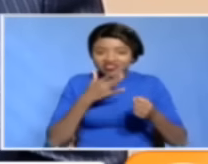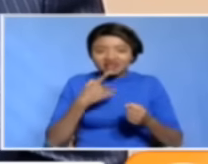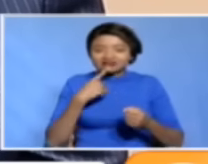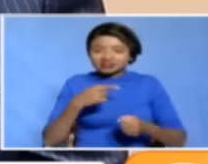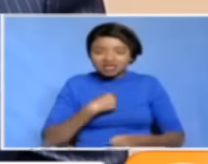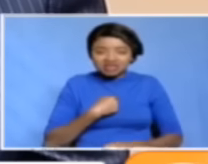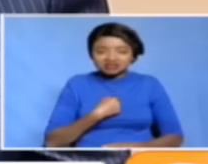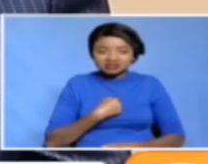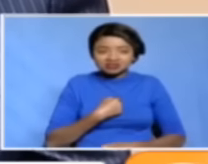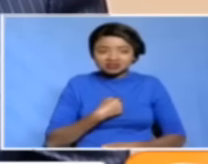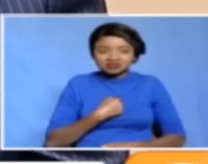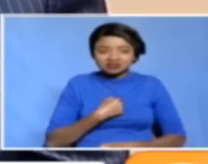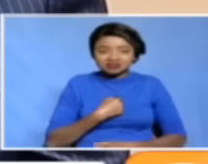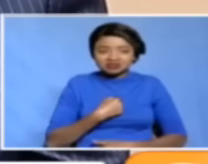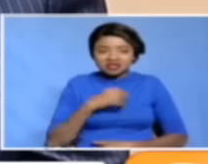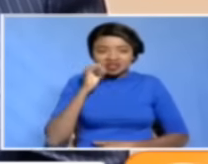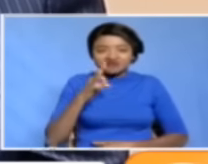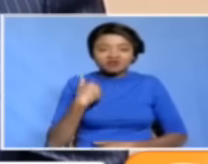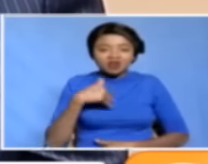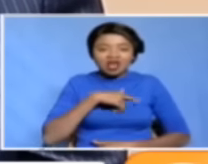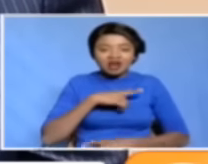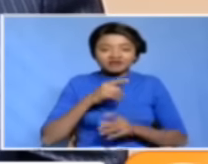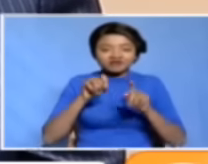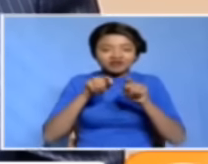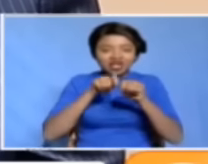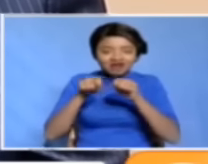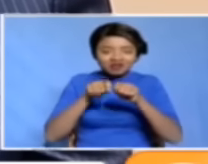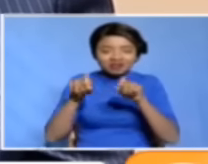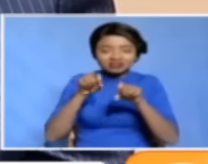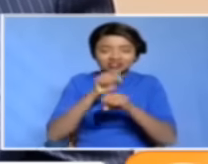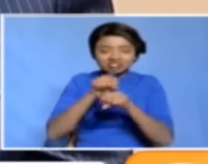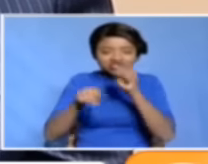have a governance structure review.